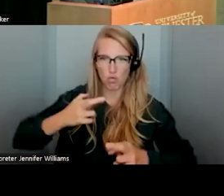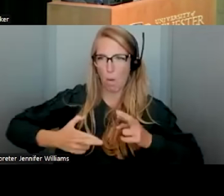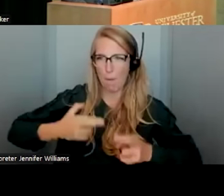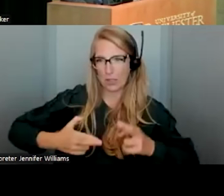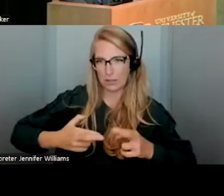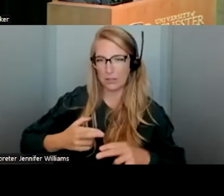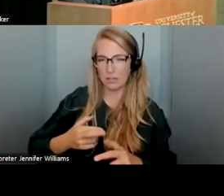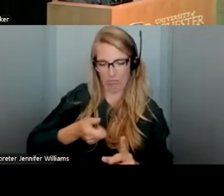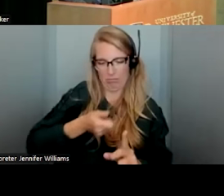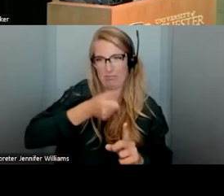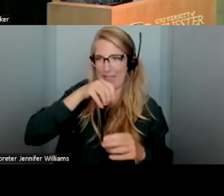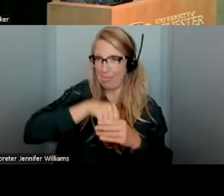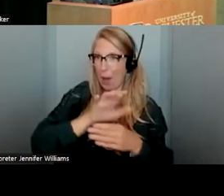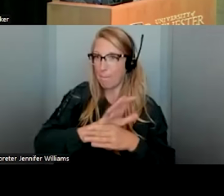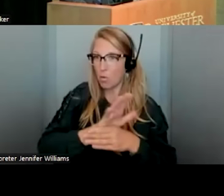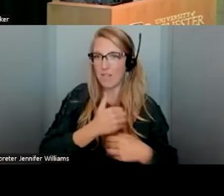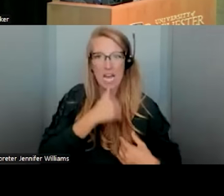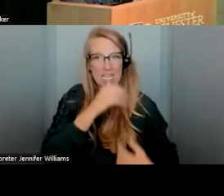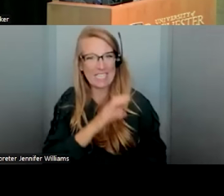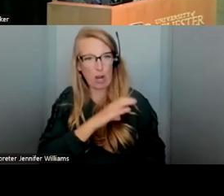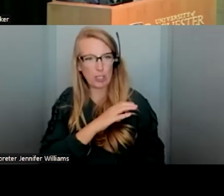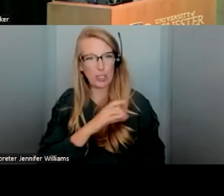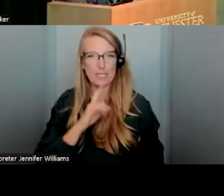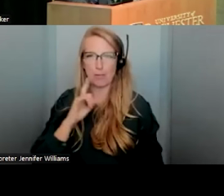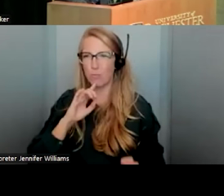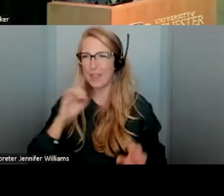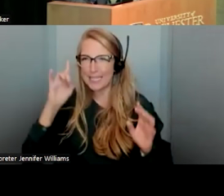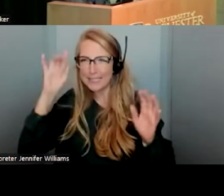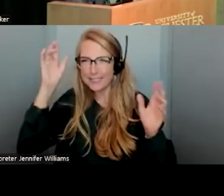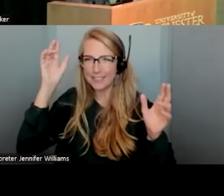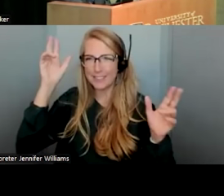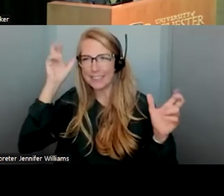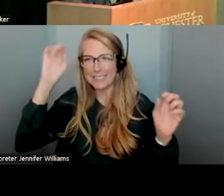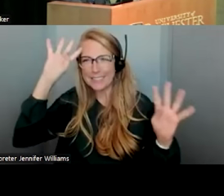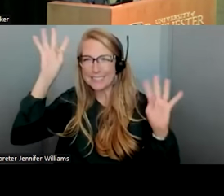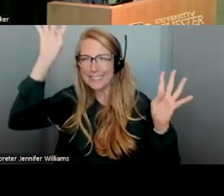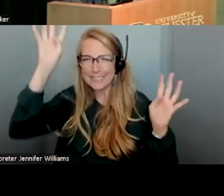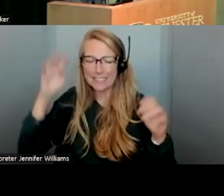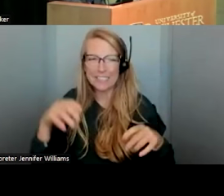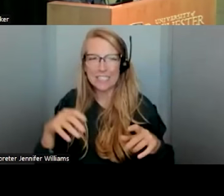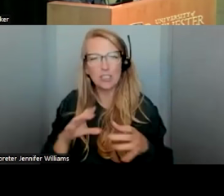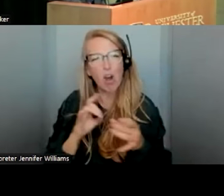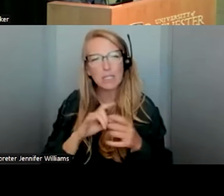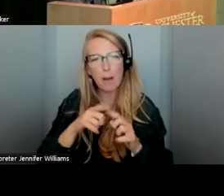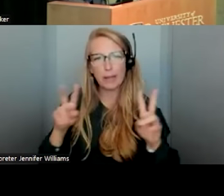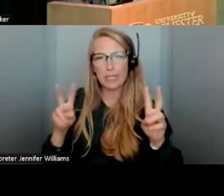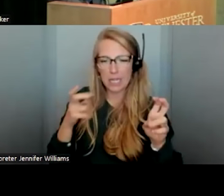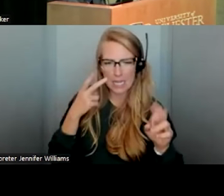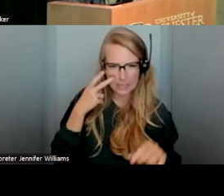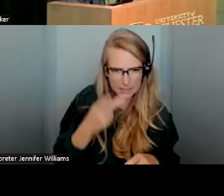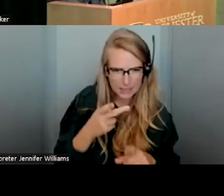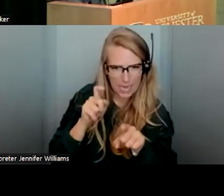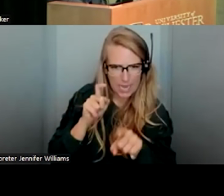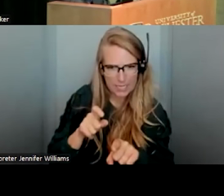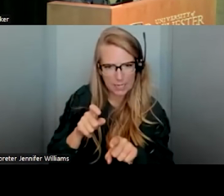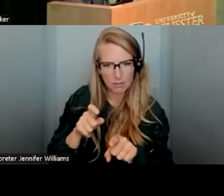character, a quirky inventor who talks about see a need and fill a need.